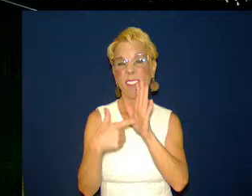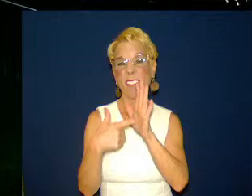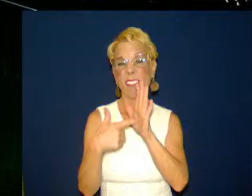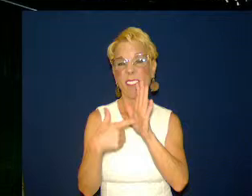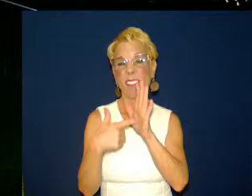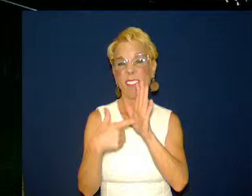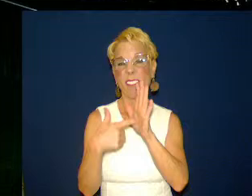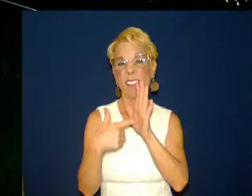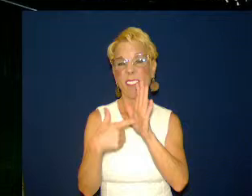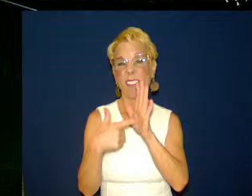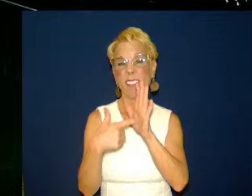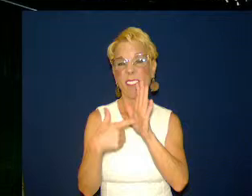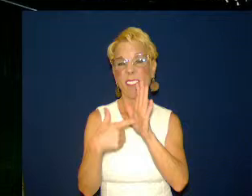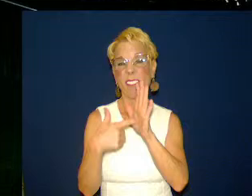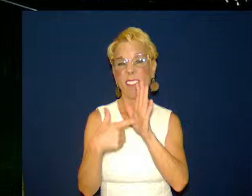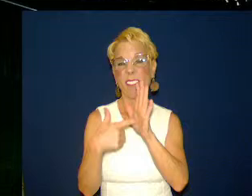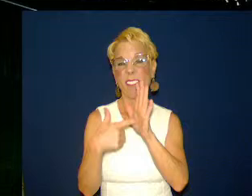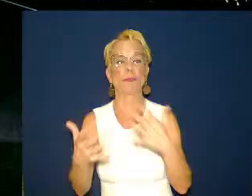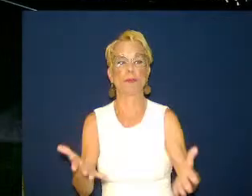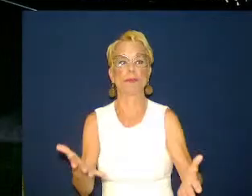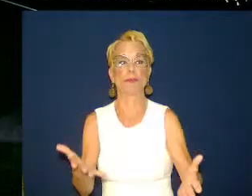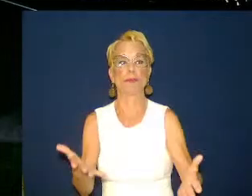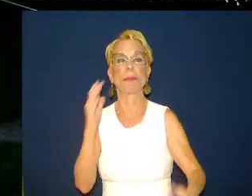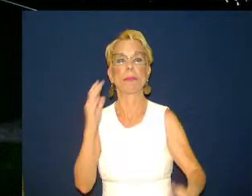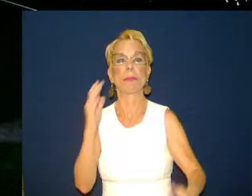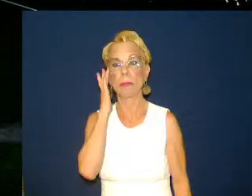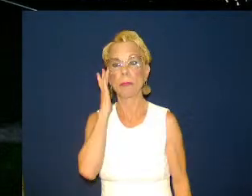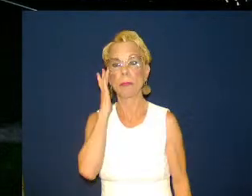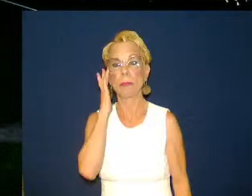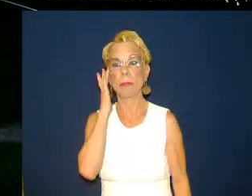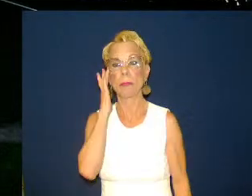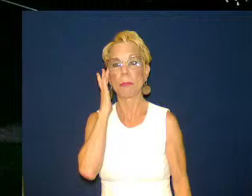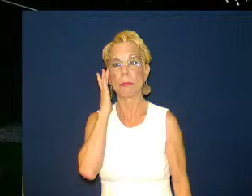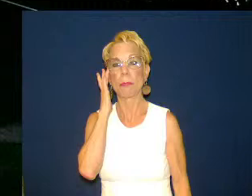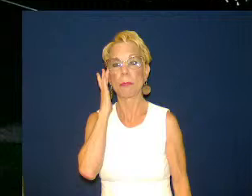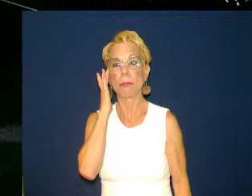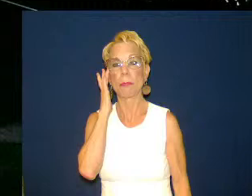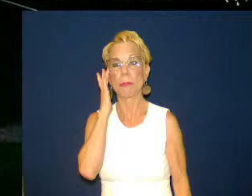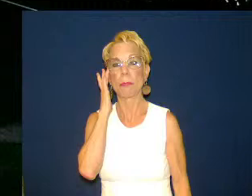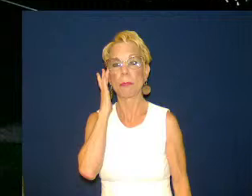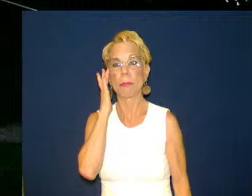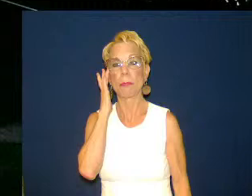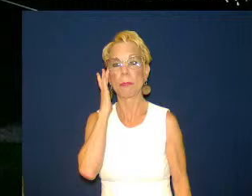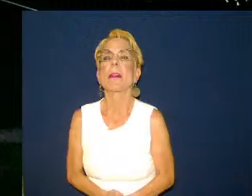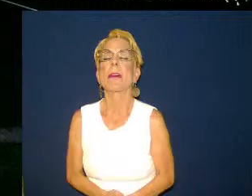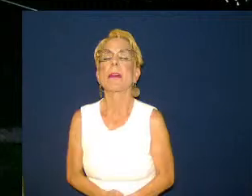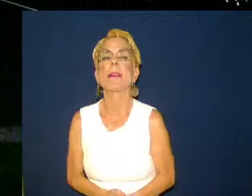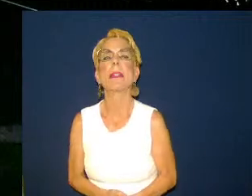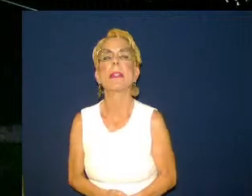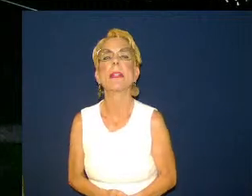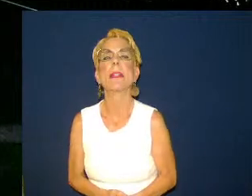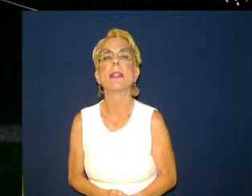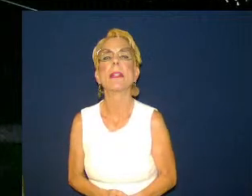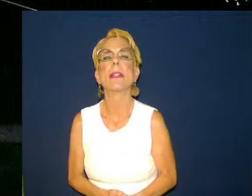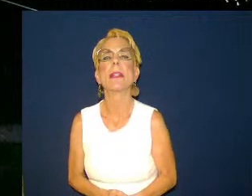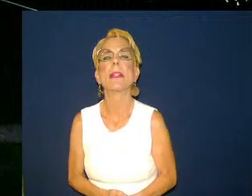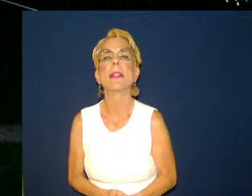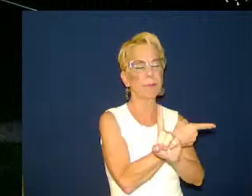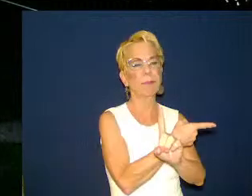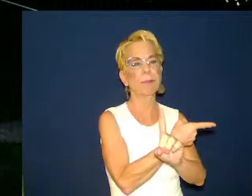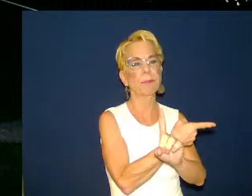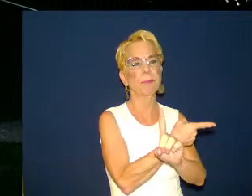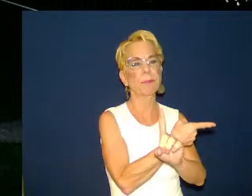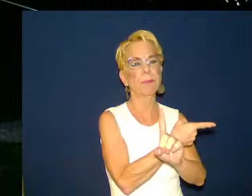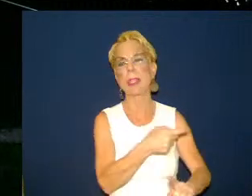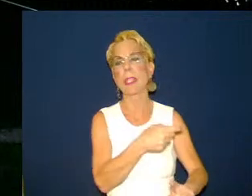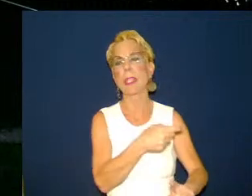about Sam Bronman, the late CEO of Seagram Company. He entered a crowded conference room one day, and as he